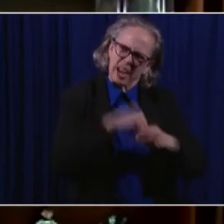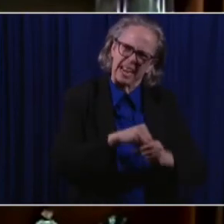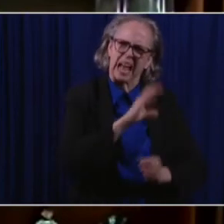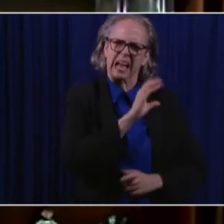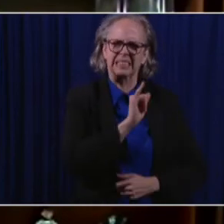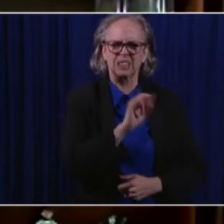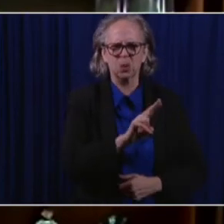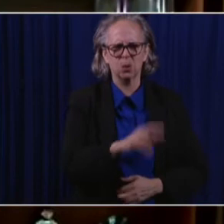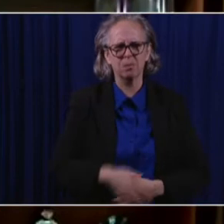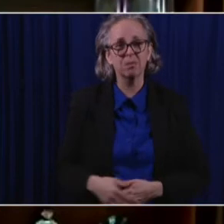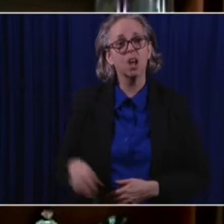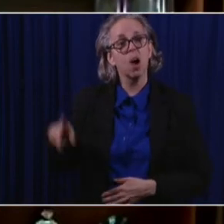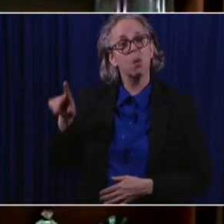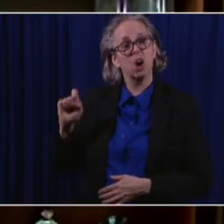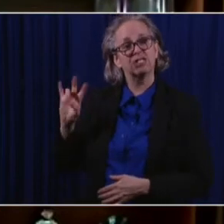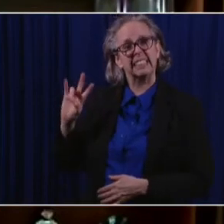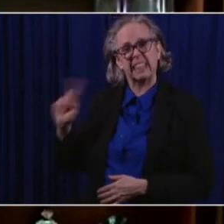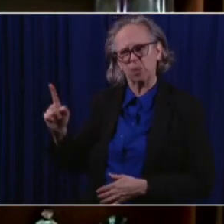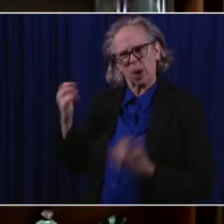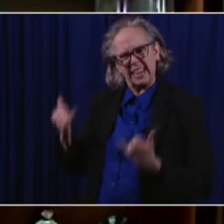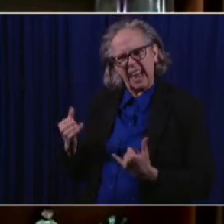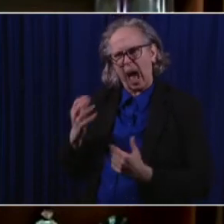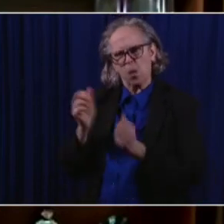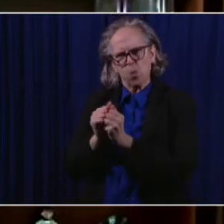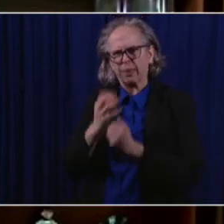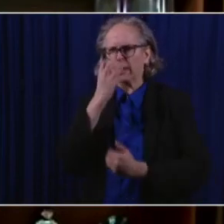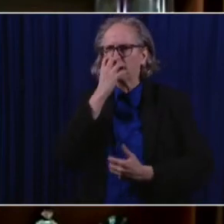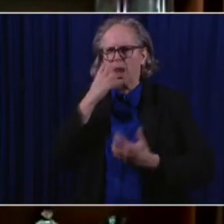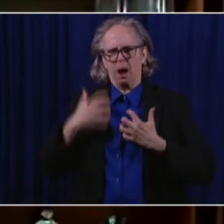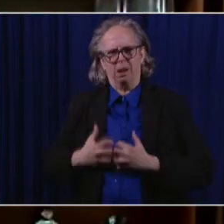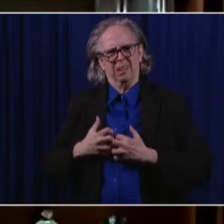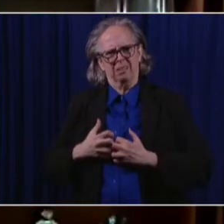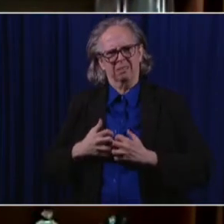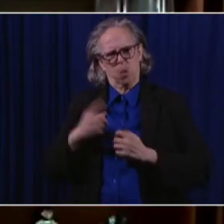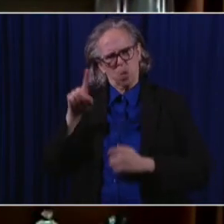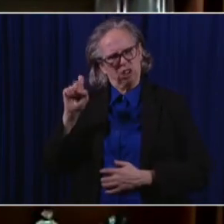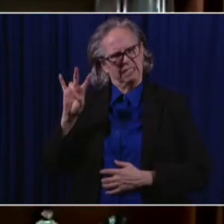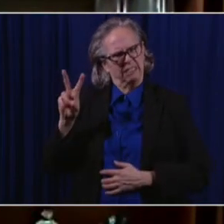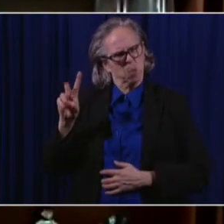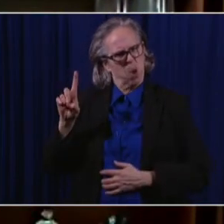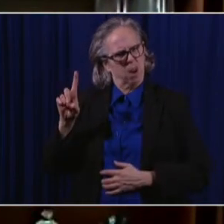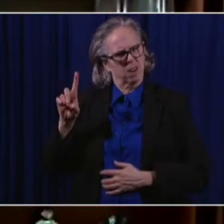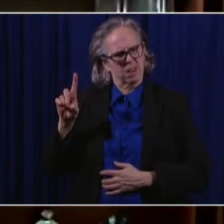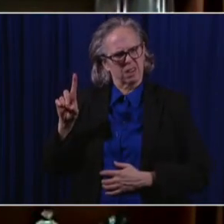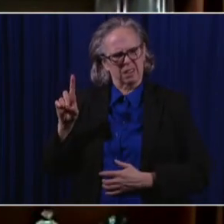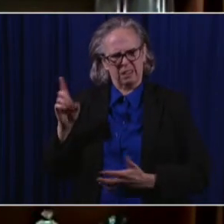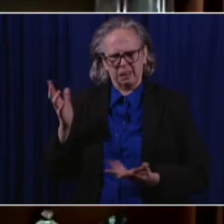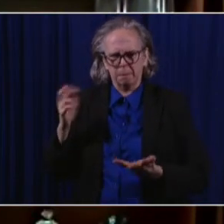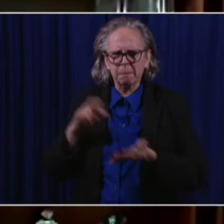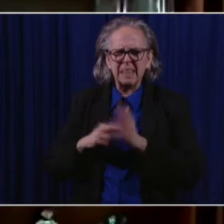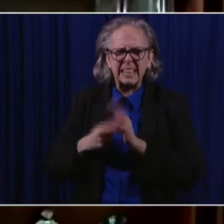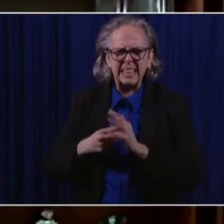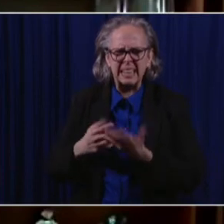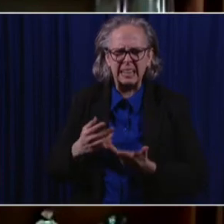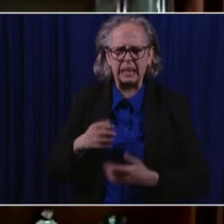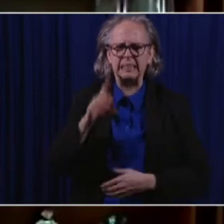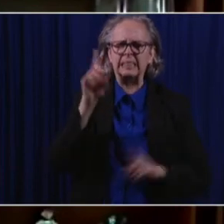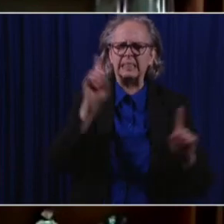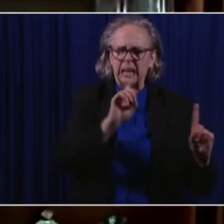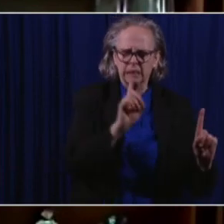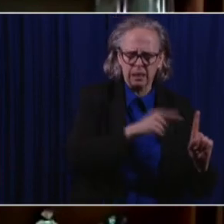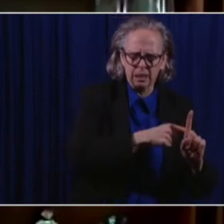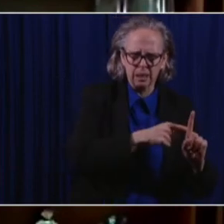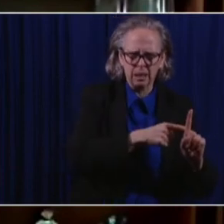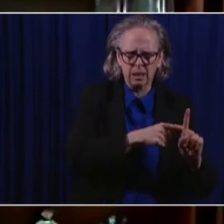patients with COVID. And in our zone includes Region 3, the Dayton area, and Region 6, the Cincinnati area. And we're seeing a